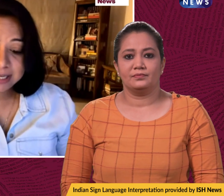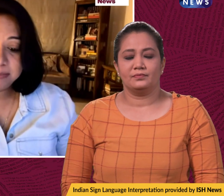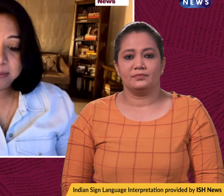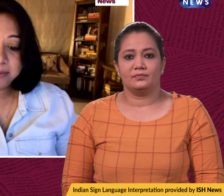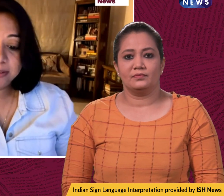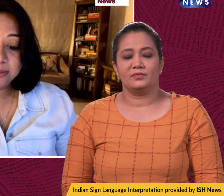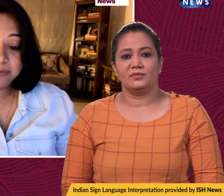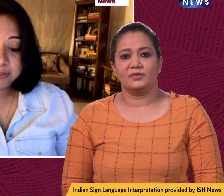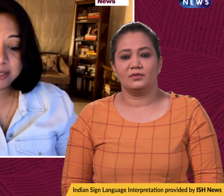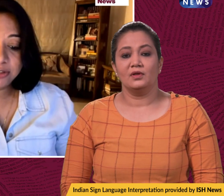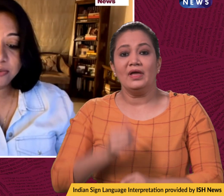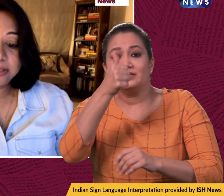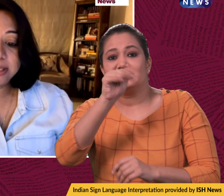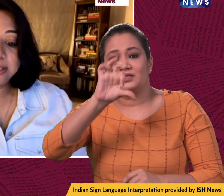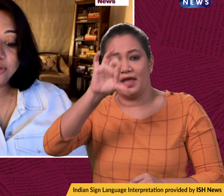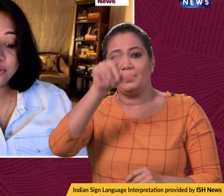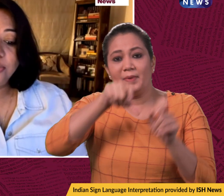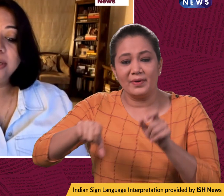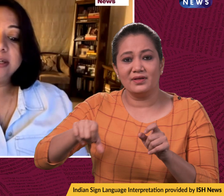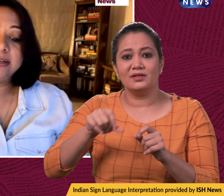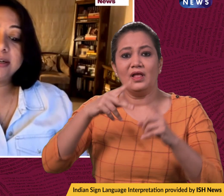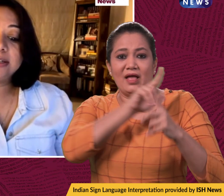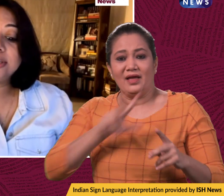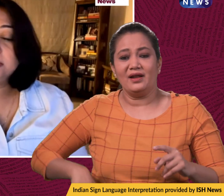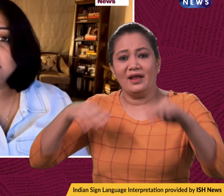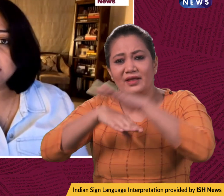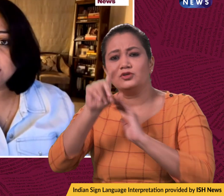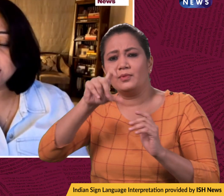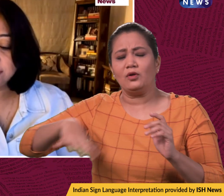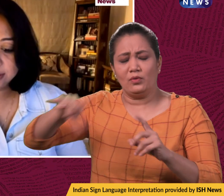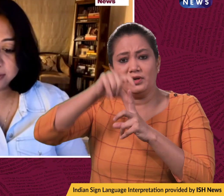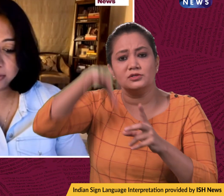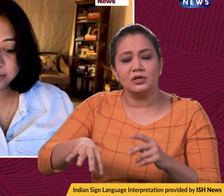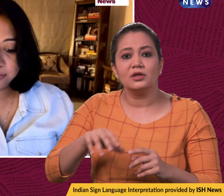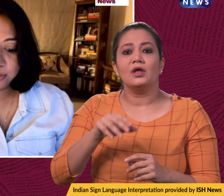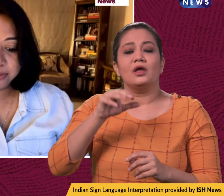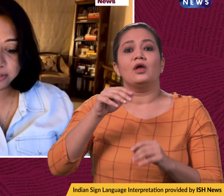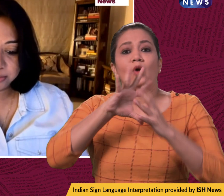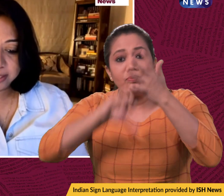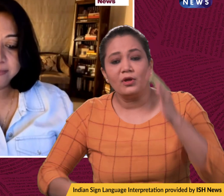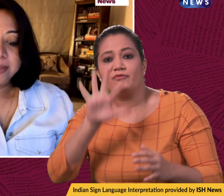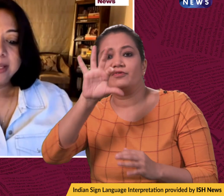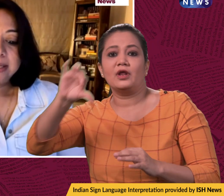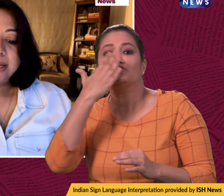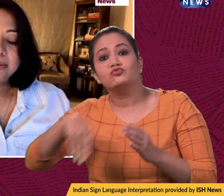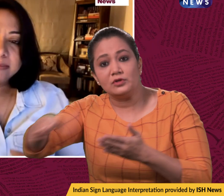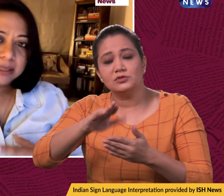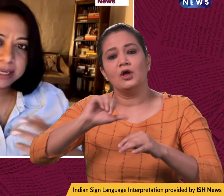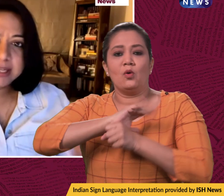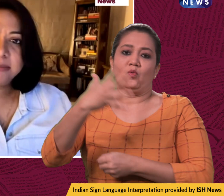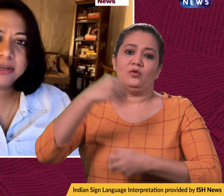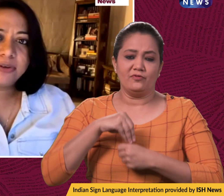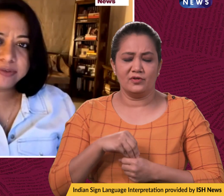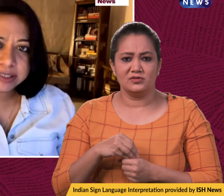69 people including 59 students in a school in Karnataka's Chikmungno district have tested positive for COVID as well. Now,